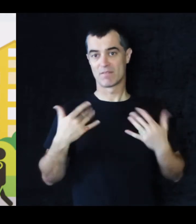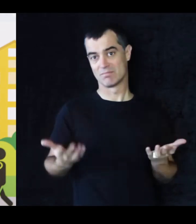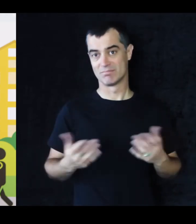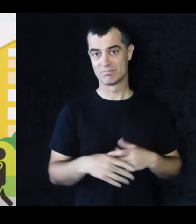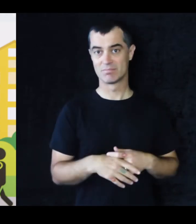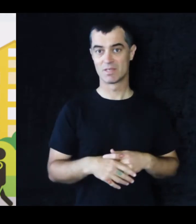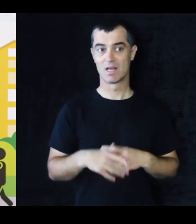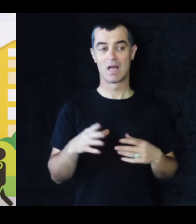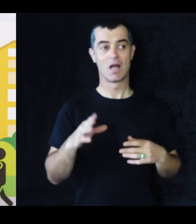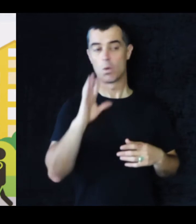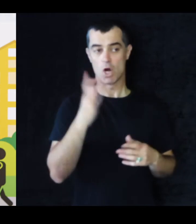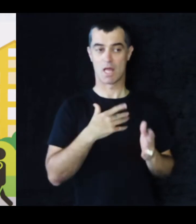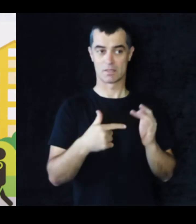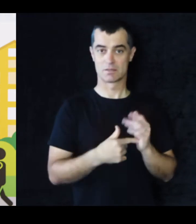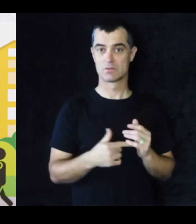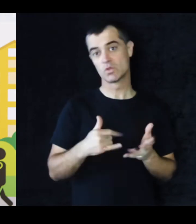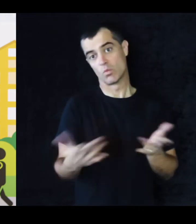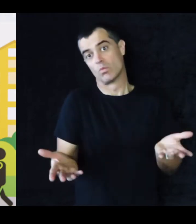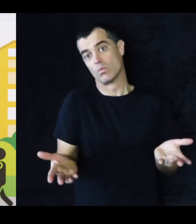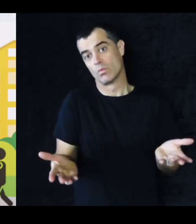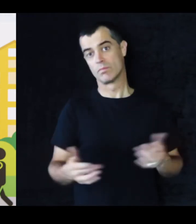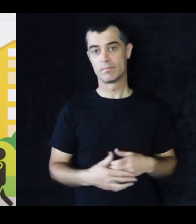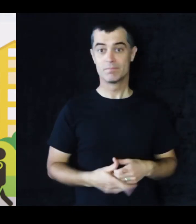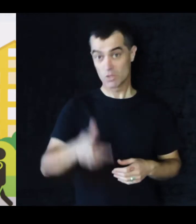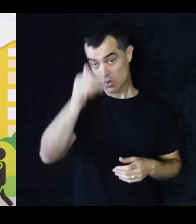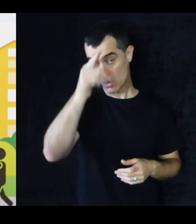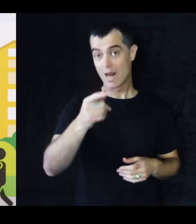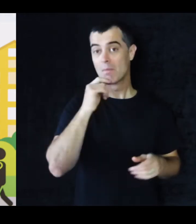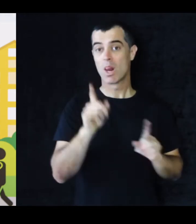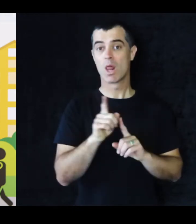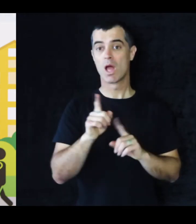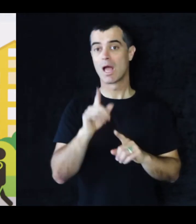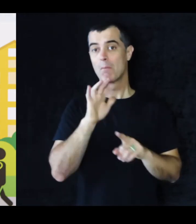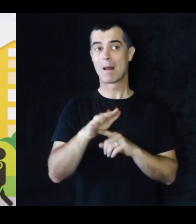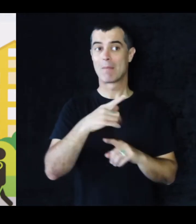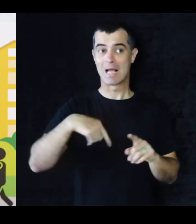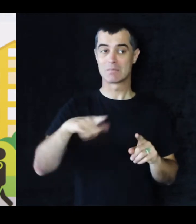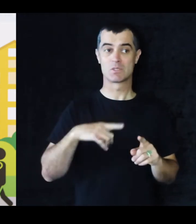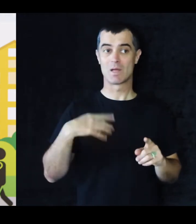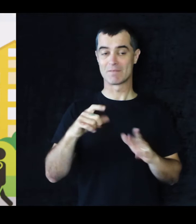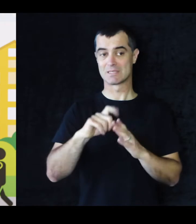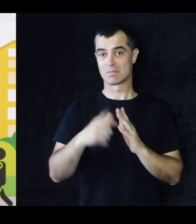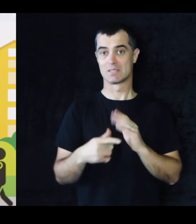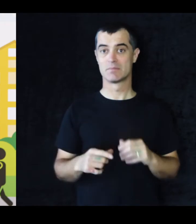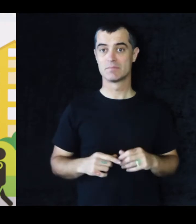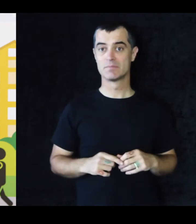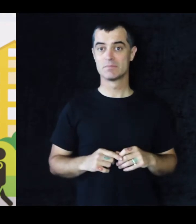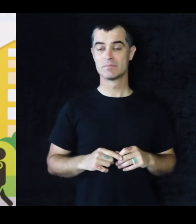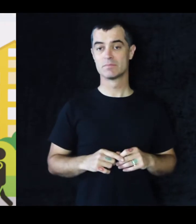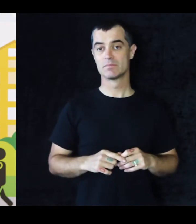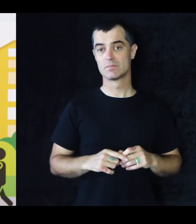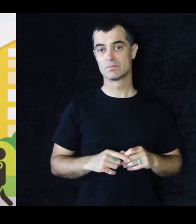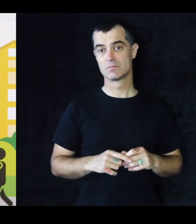and have a perfect life? They wouldn't like it. So You know, it's a bit like blaming us because we